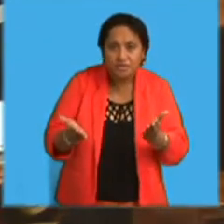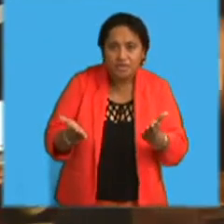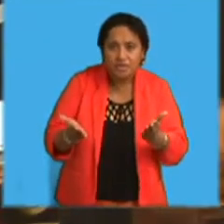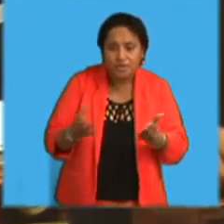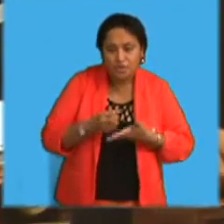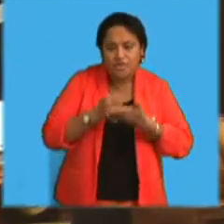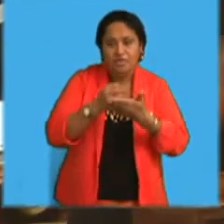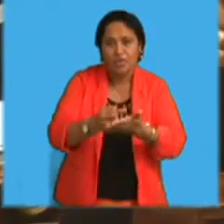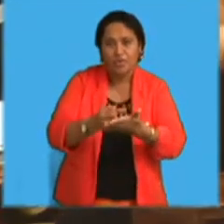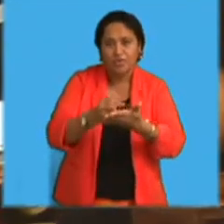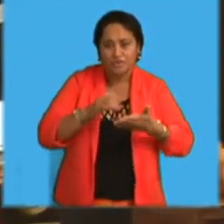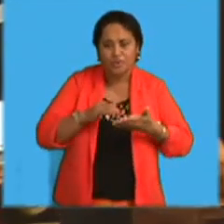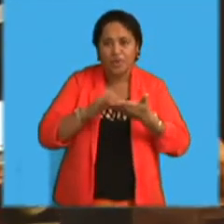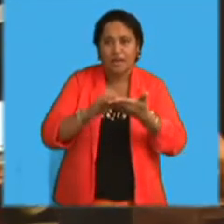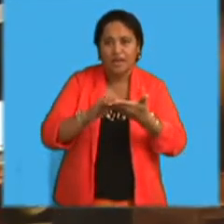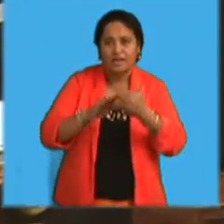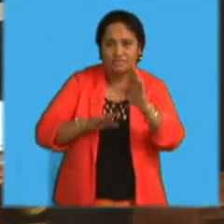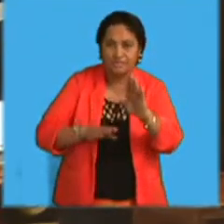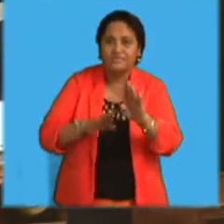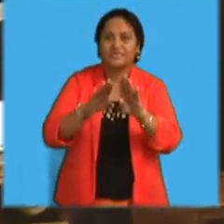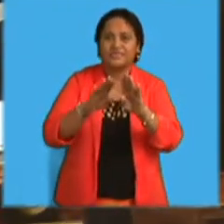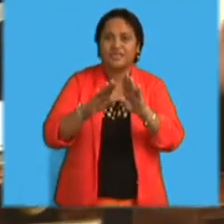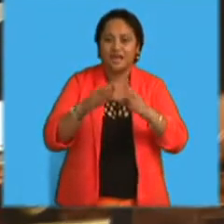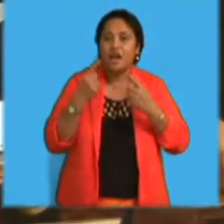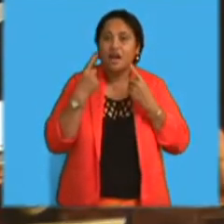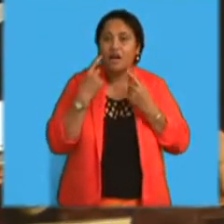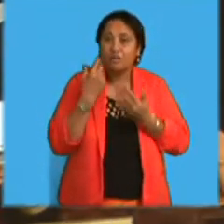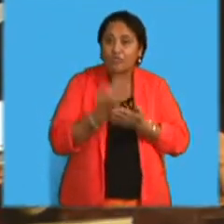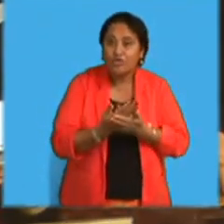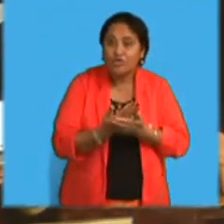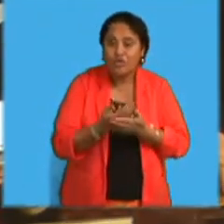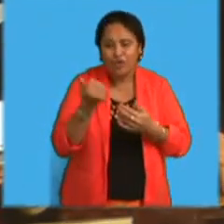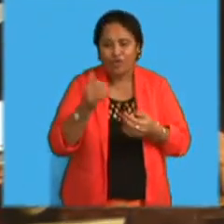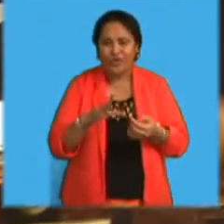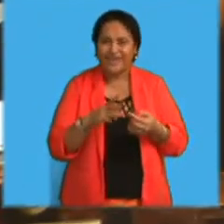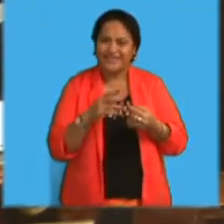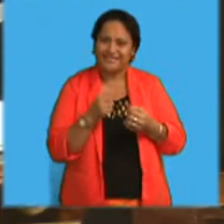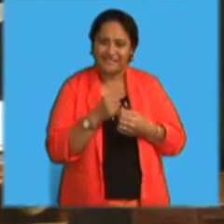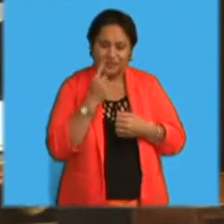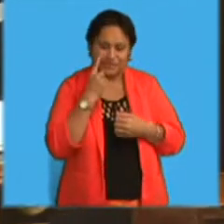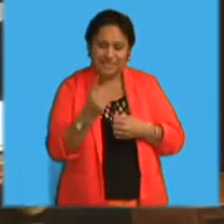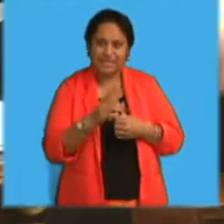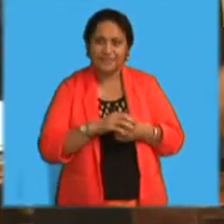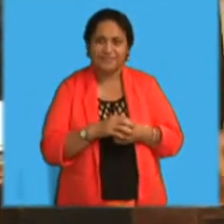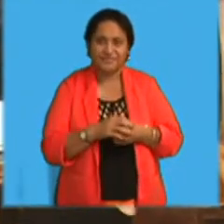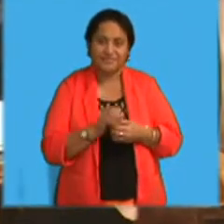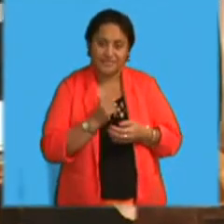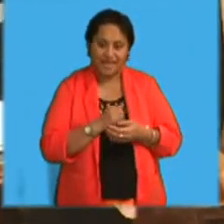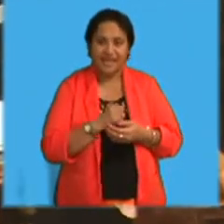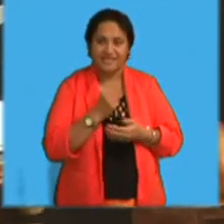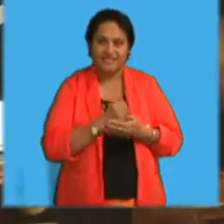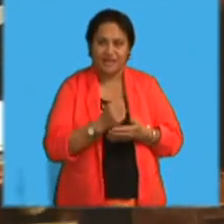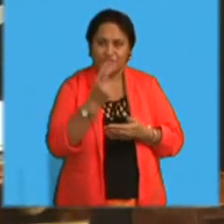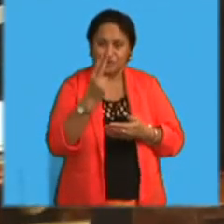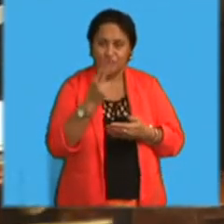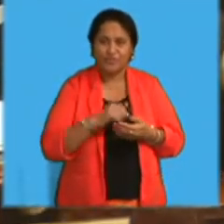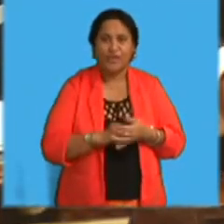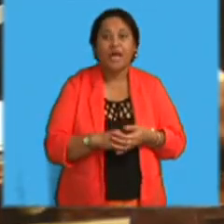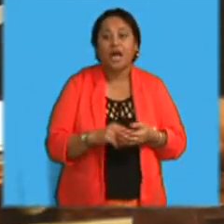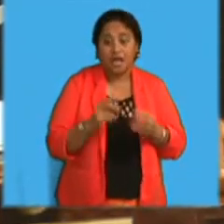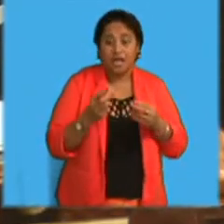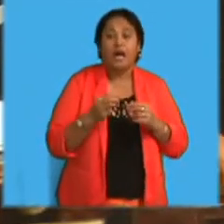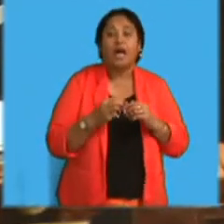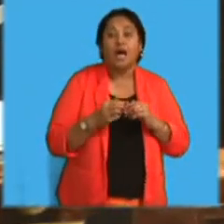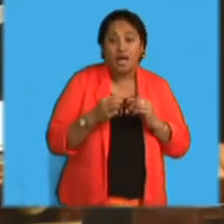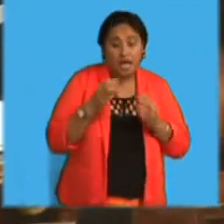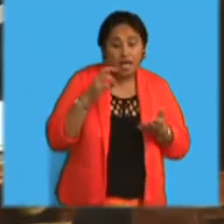the proof is in the pudding, and this is reality check number 2, Madam Speaker. Fiji's credit rating has been upgraded